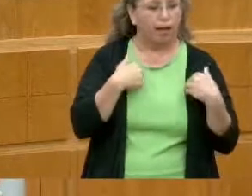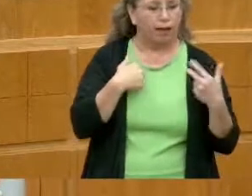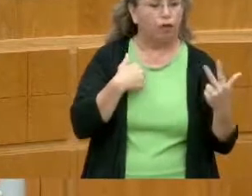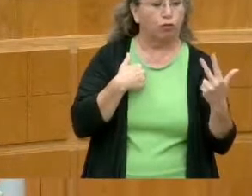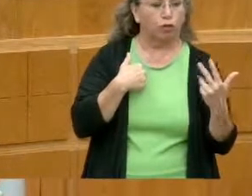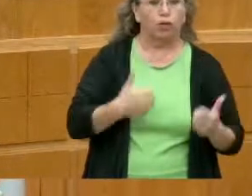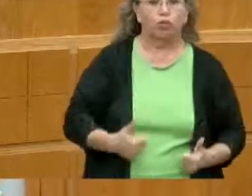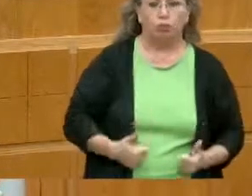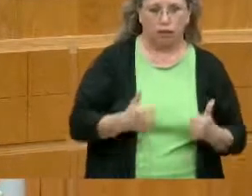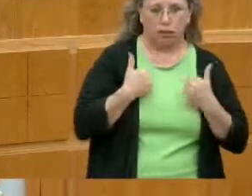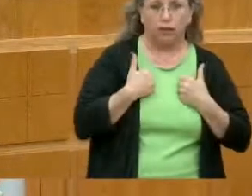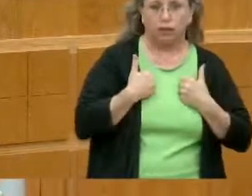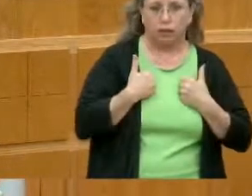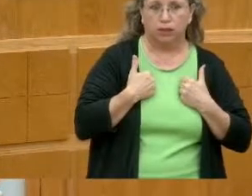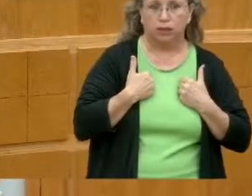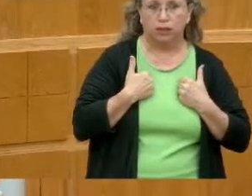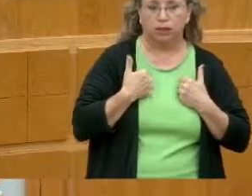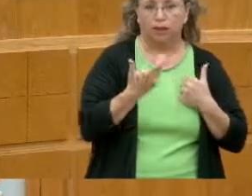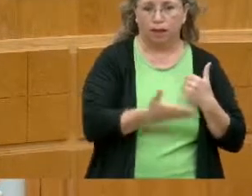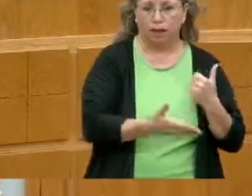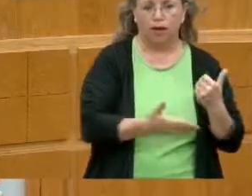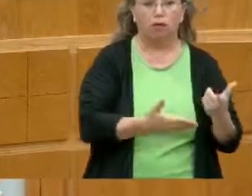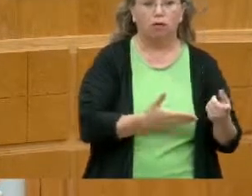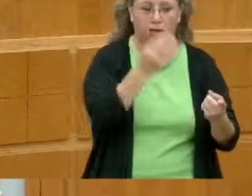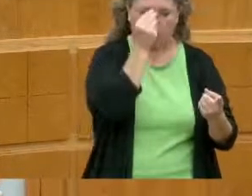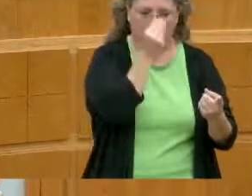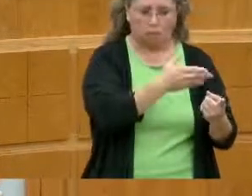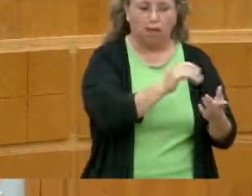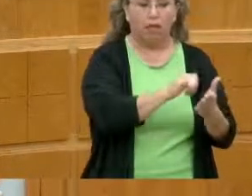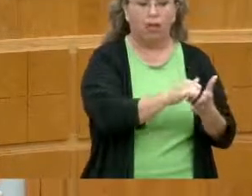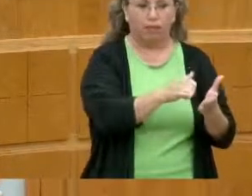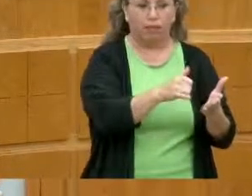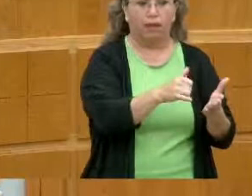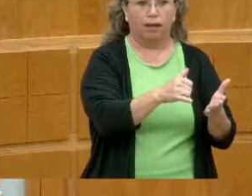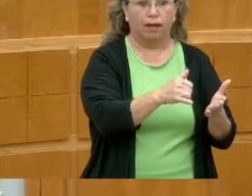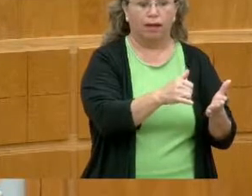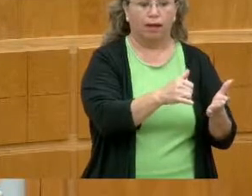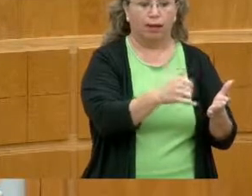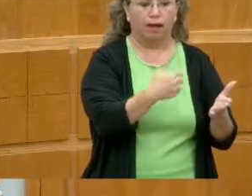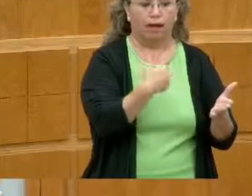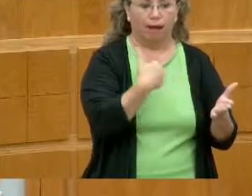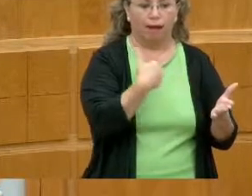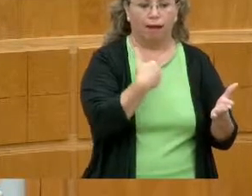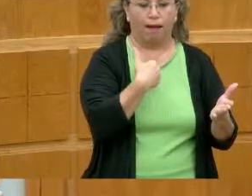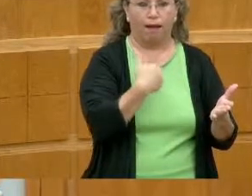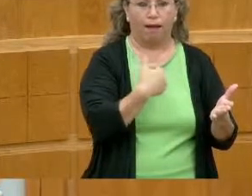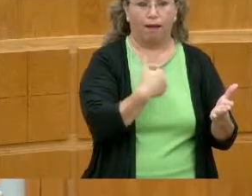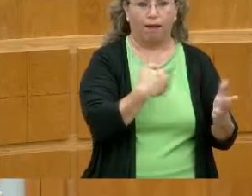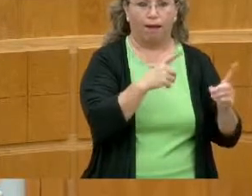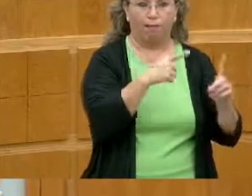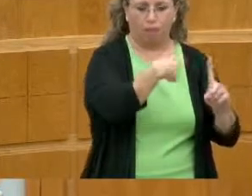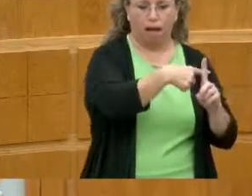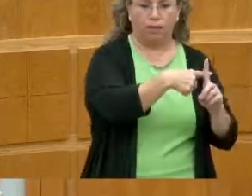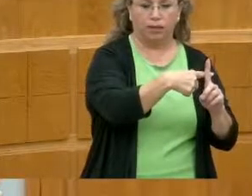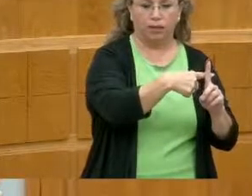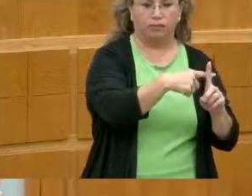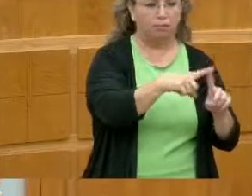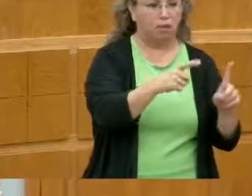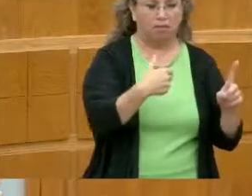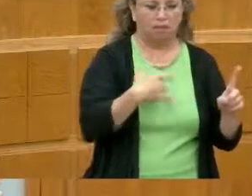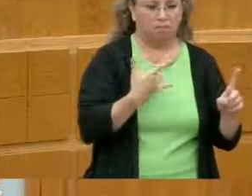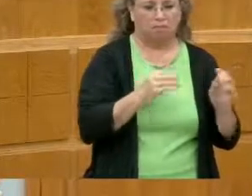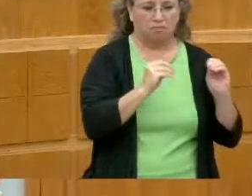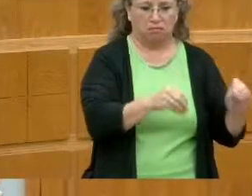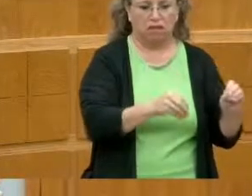the residents, that they're asymptomatic, and 1 staff member. Another nursing home had 2 residents, and they were